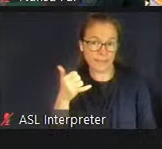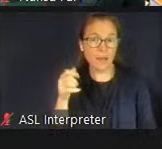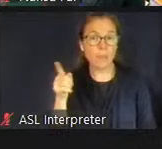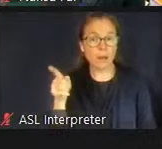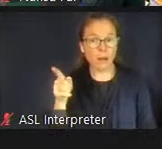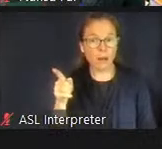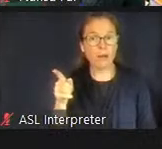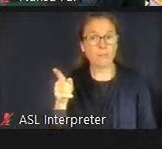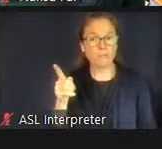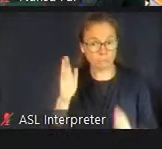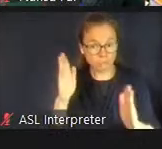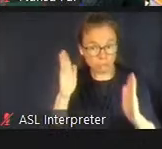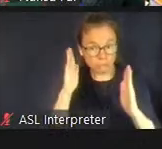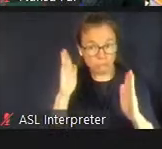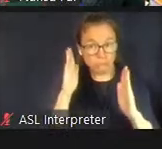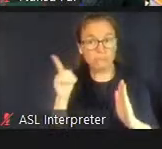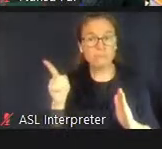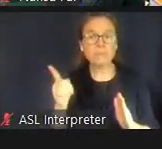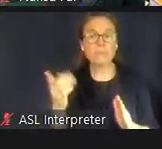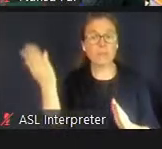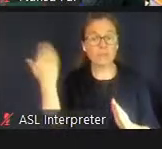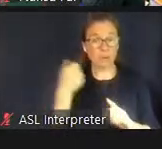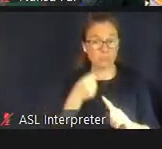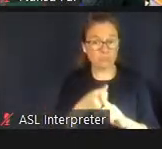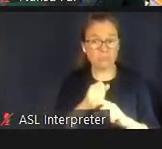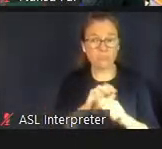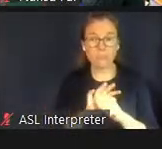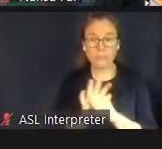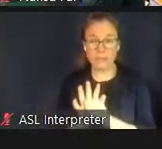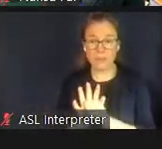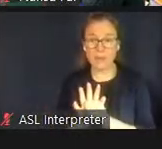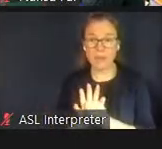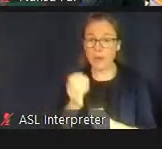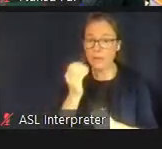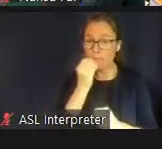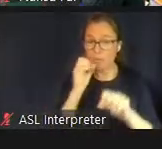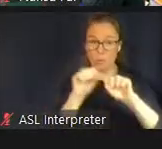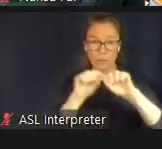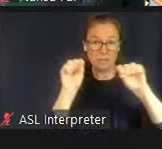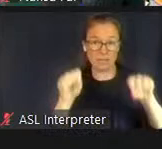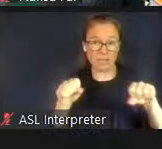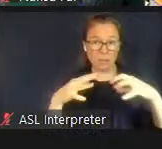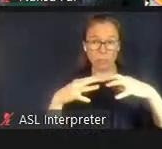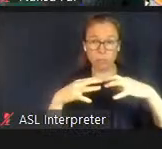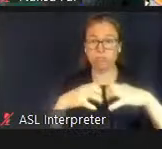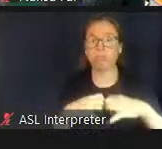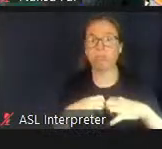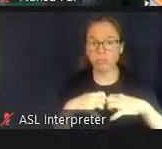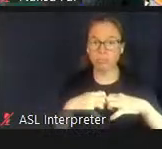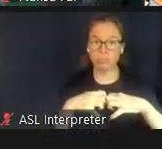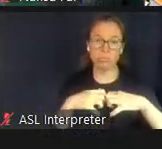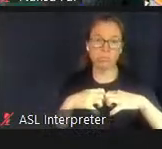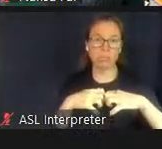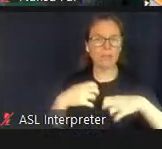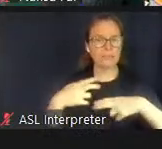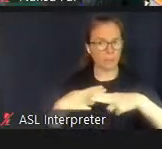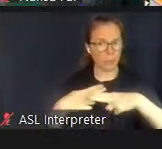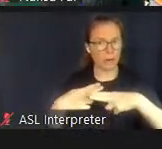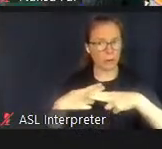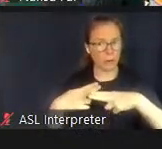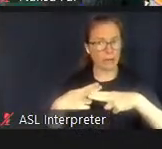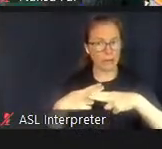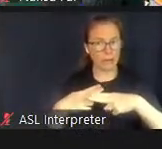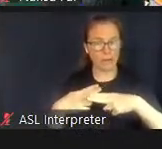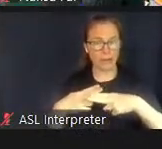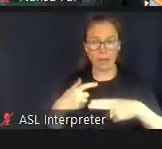attention. When the pandemic hit, our food system collapsed, at least temporarily, and I